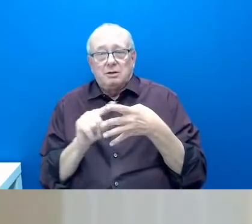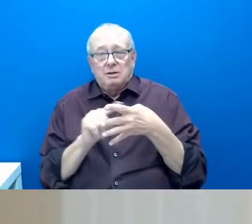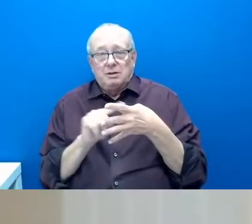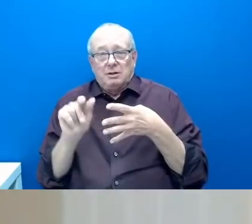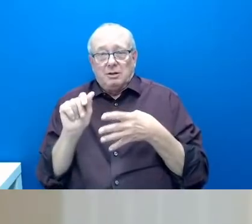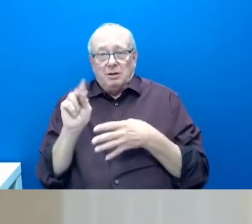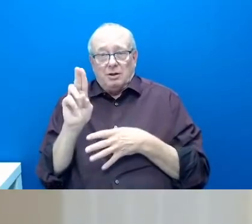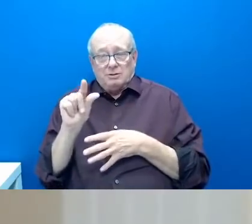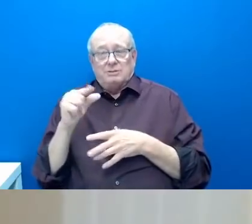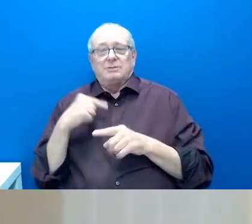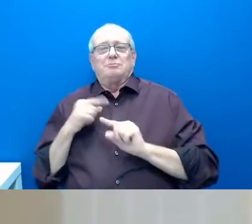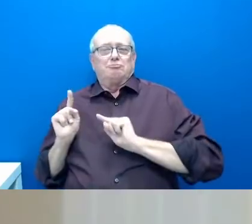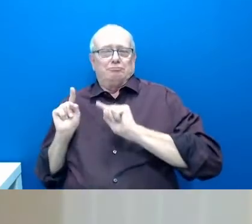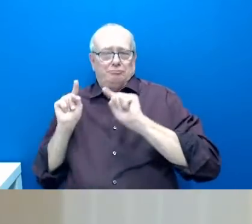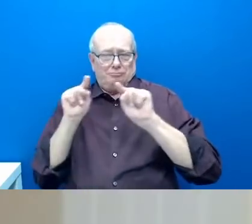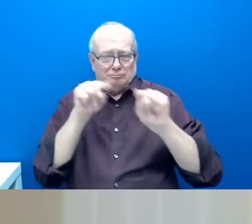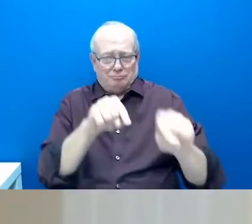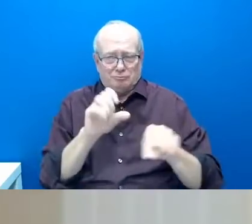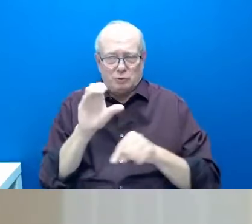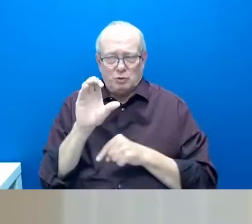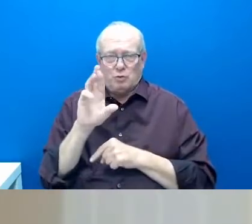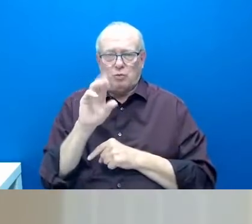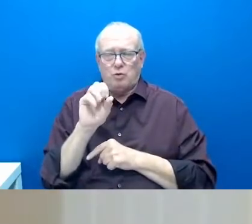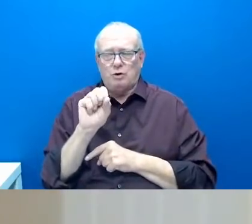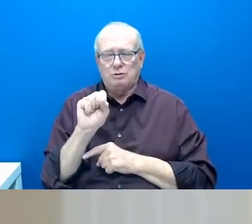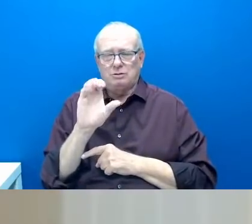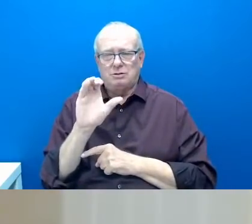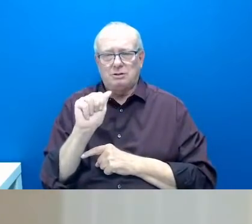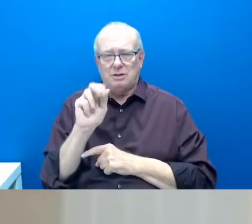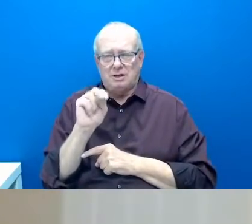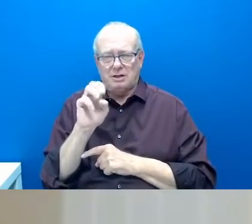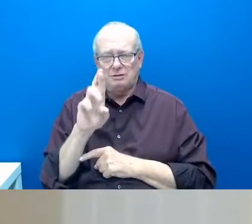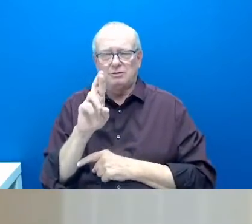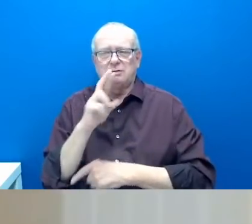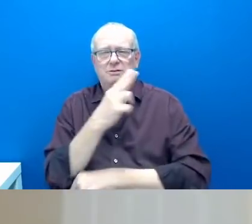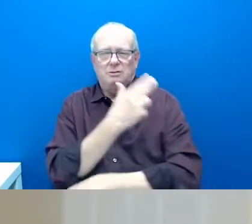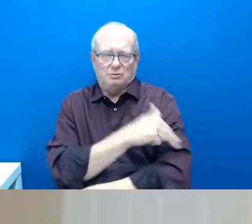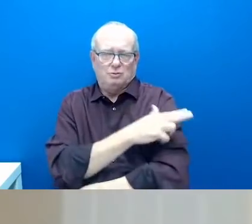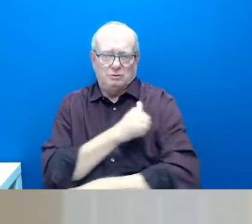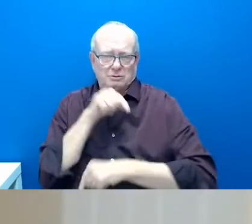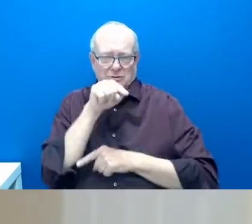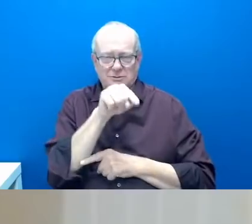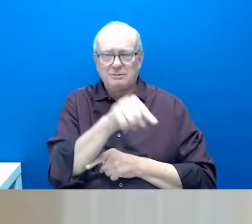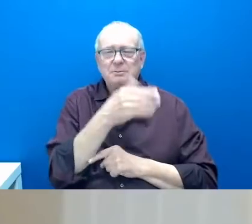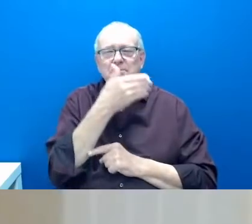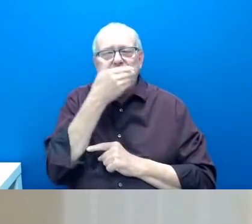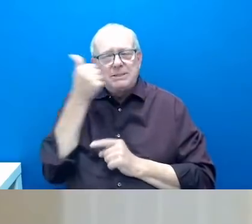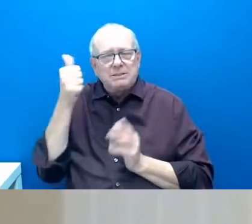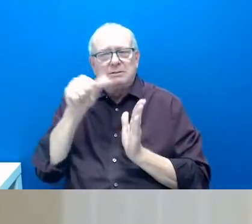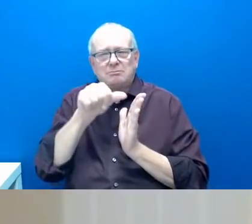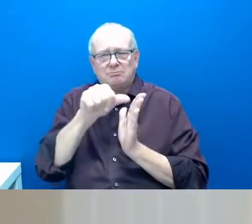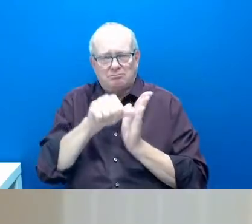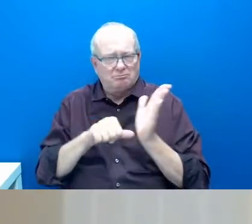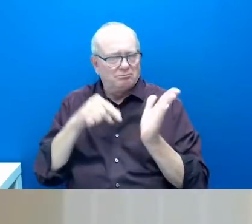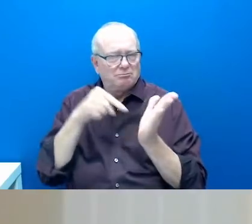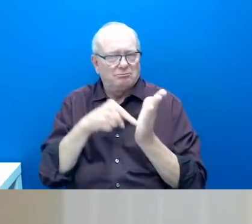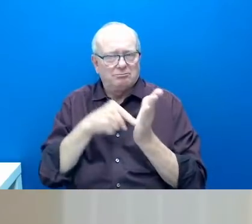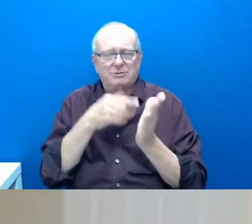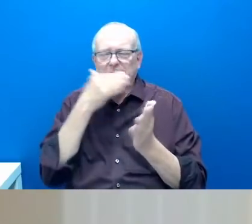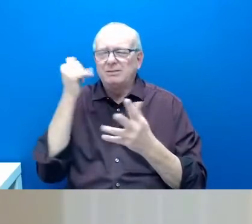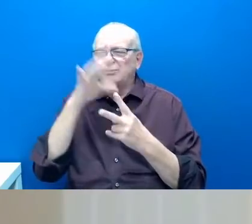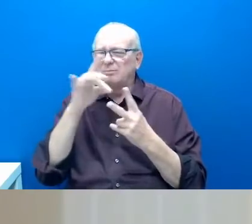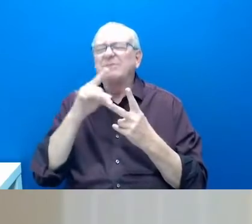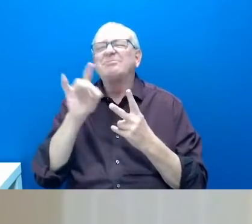had a visit to the Cross Cancer Institute. They've informed me that surgery is the best course of action, and especially